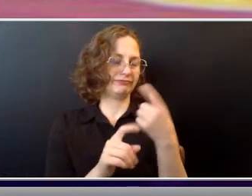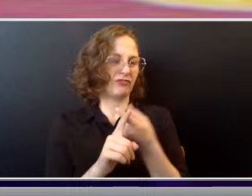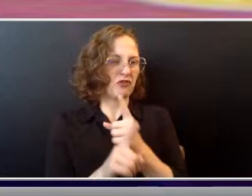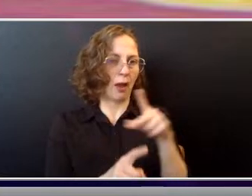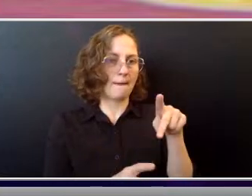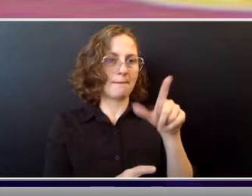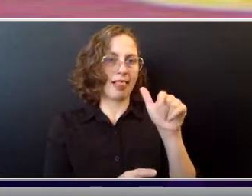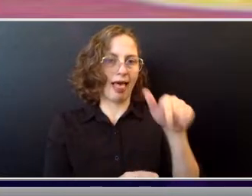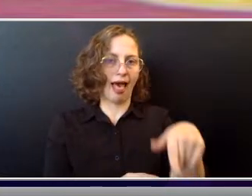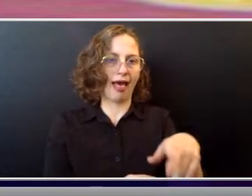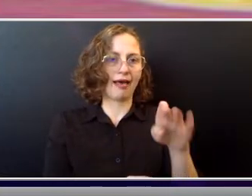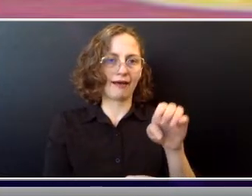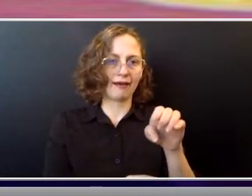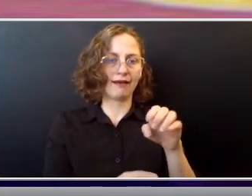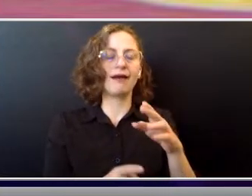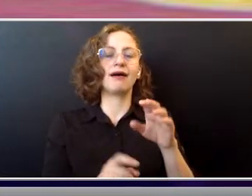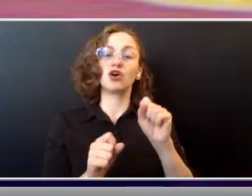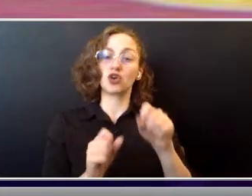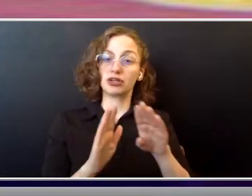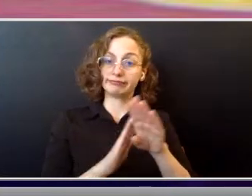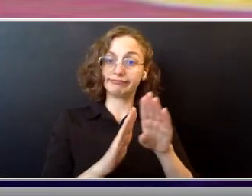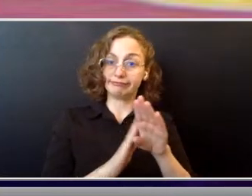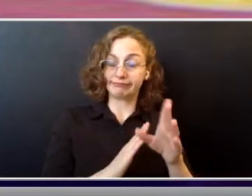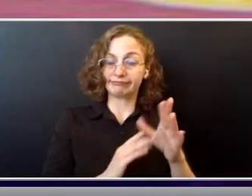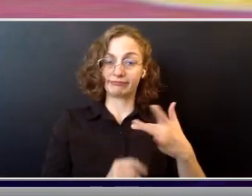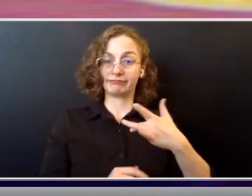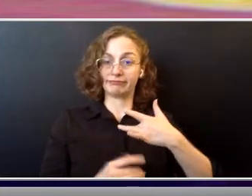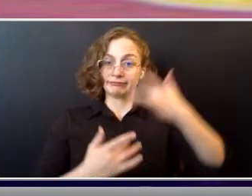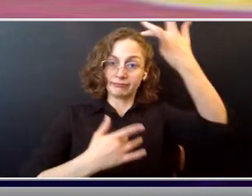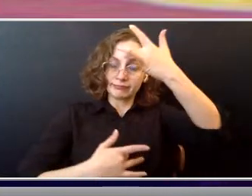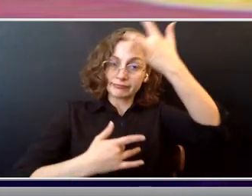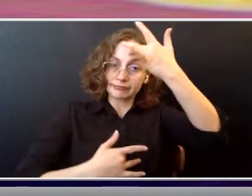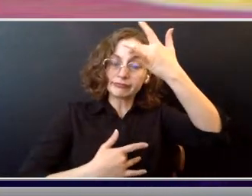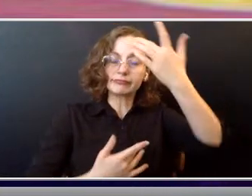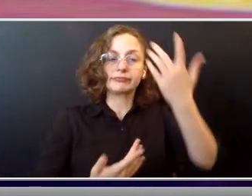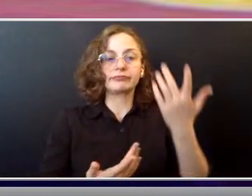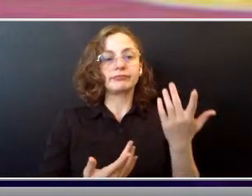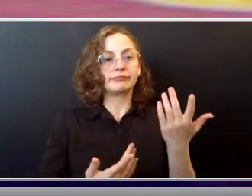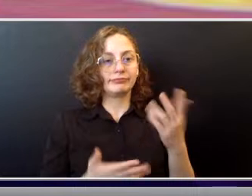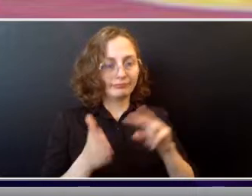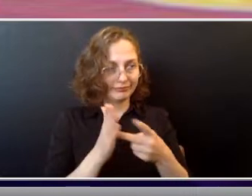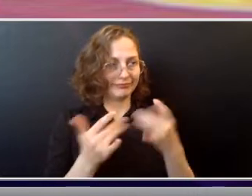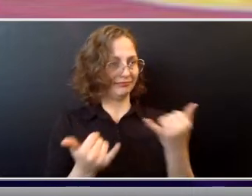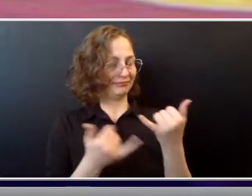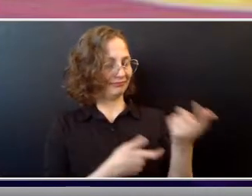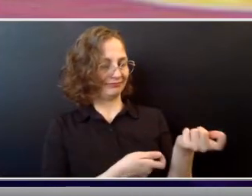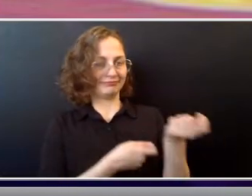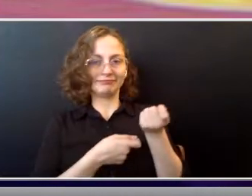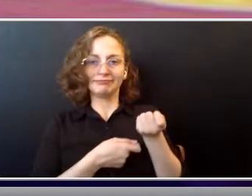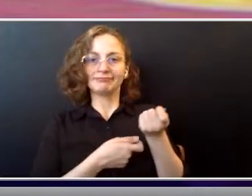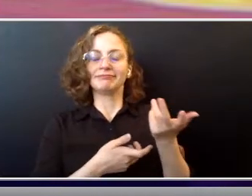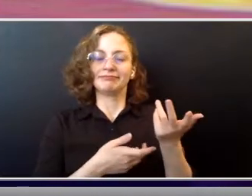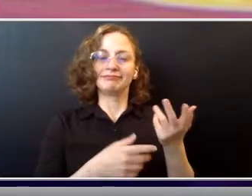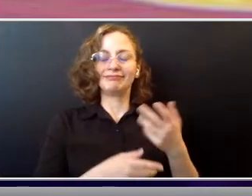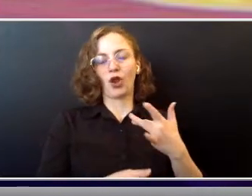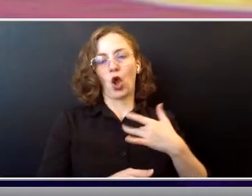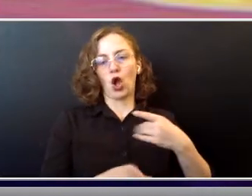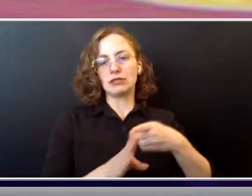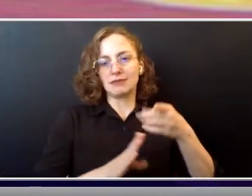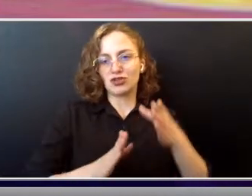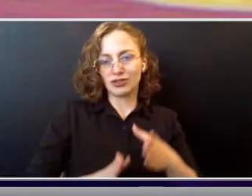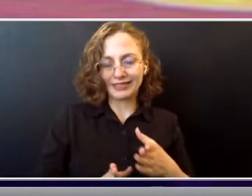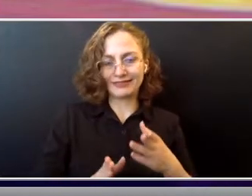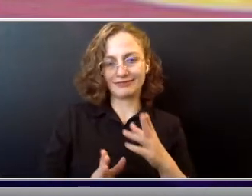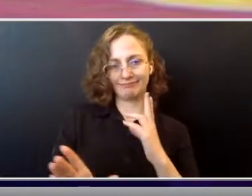here to participate in treating that patient because of their cardiovascular event. So my job is to prevent them from developing it with these technologies,